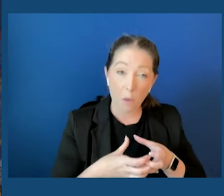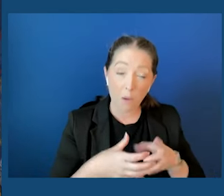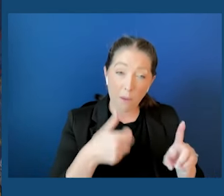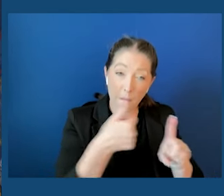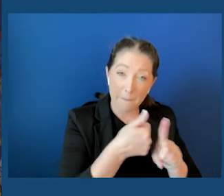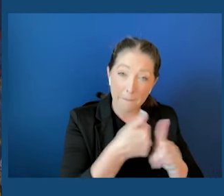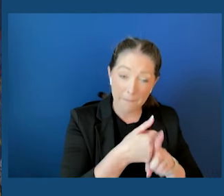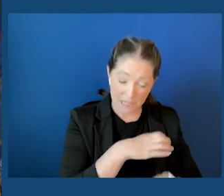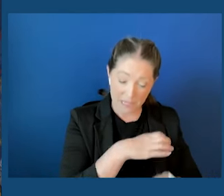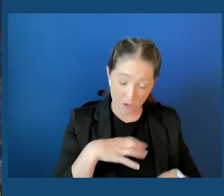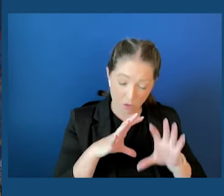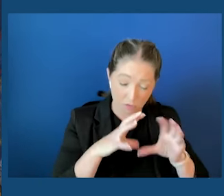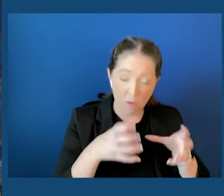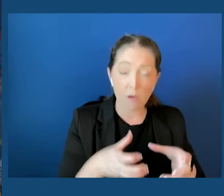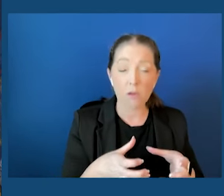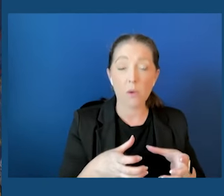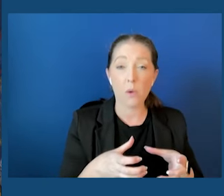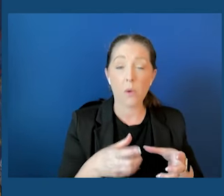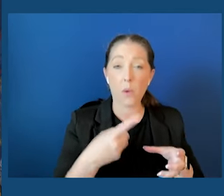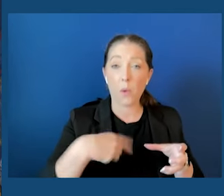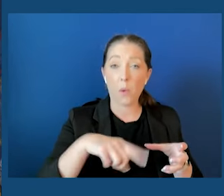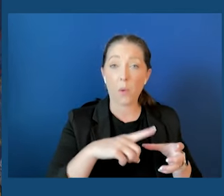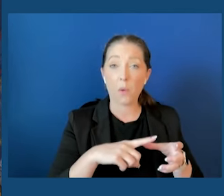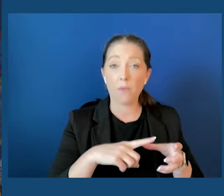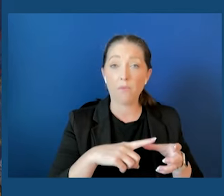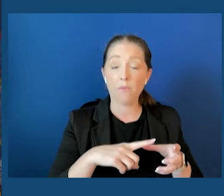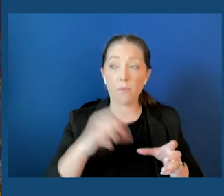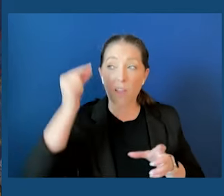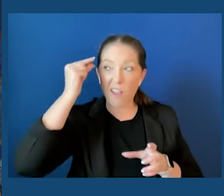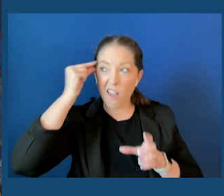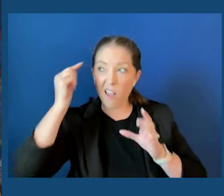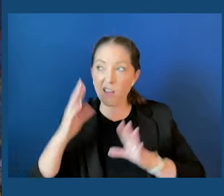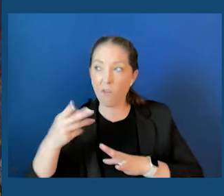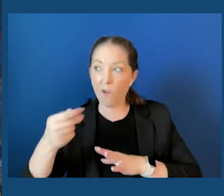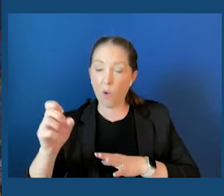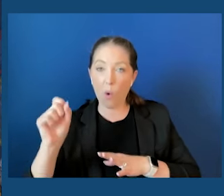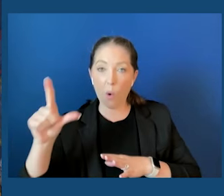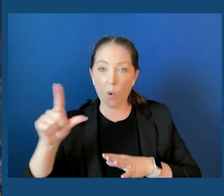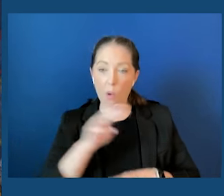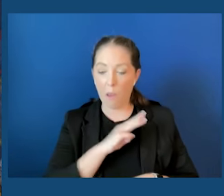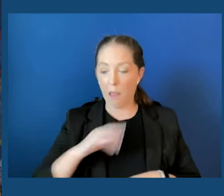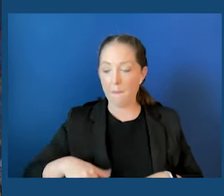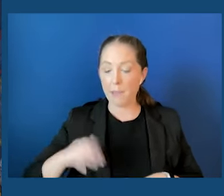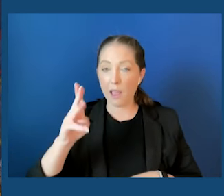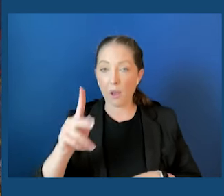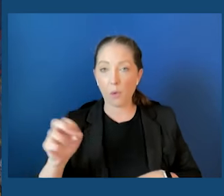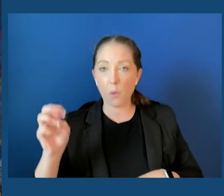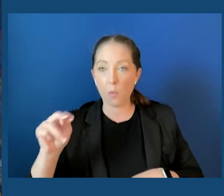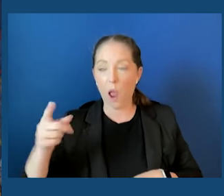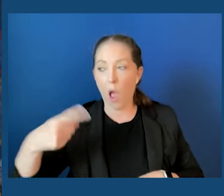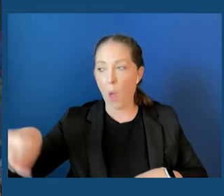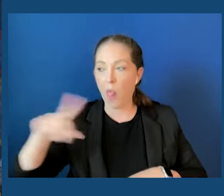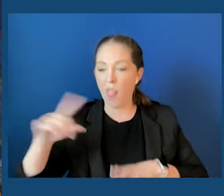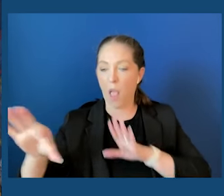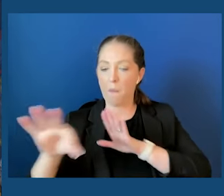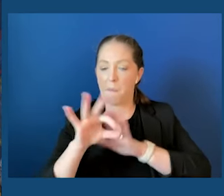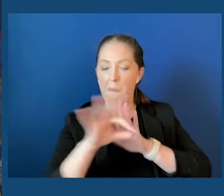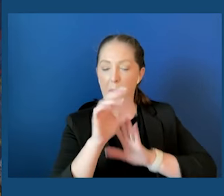commission, appointed by Governor Hochul and Mayor Brown, who I thank for their commitment and their leadership,